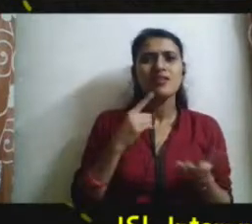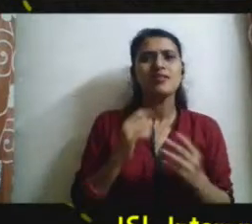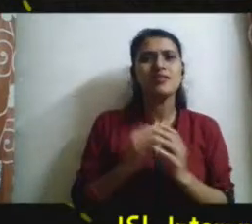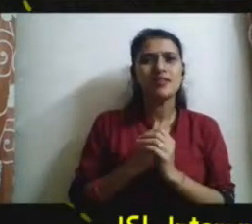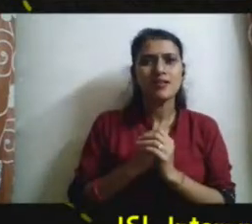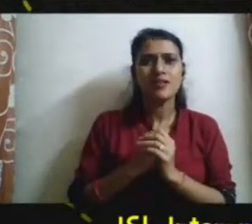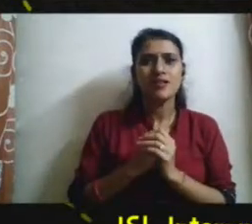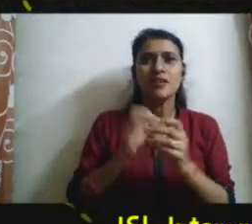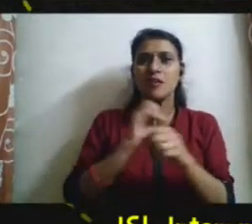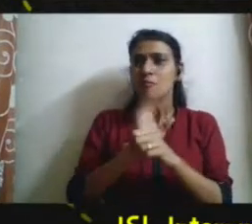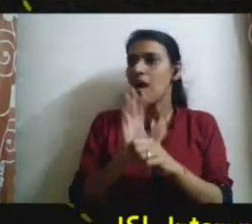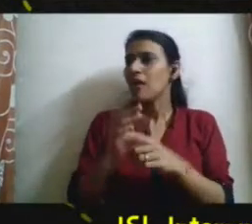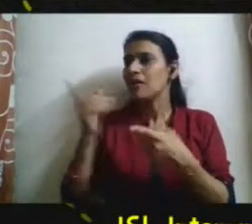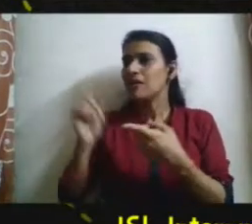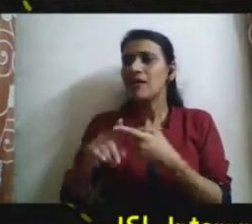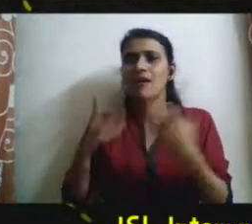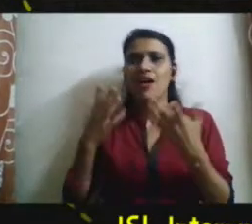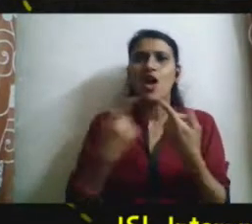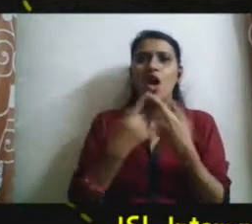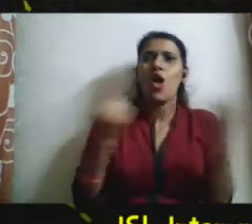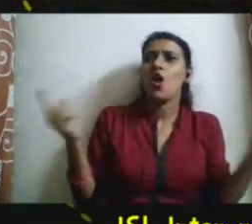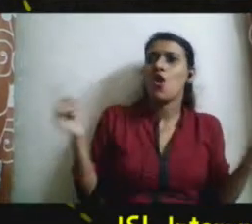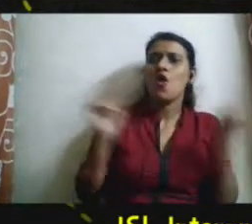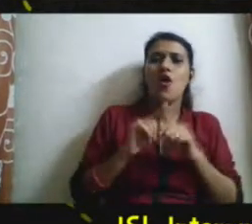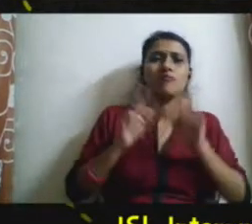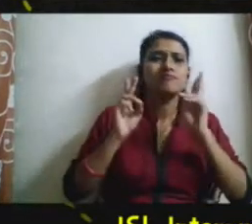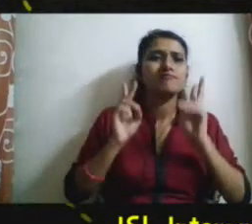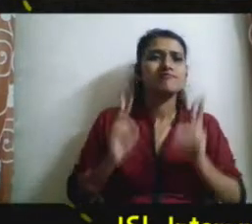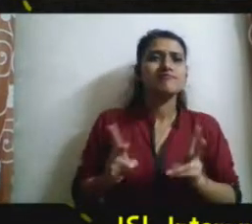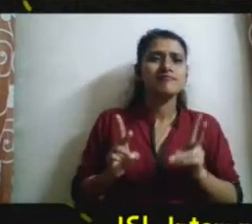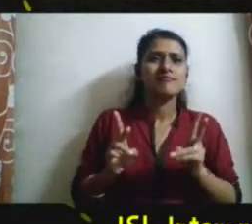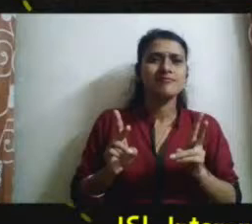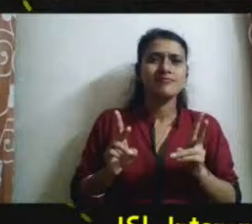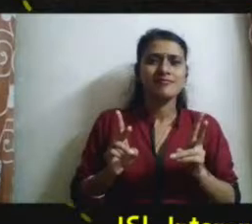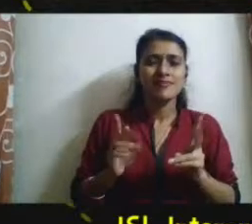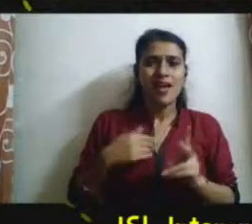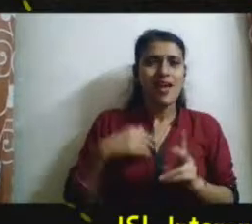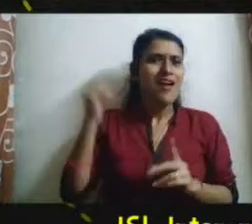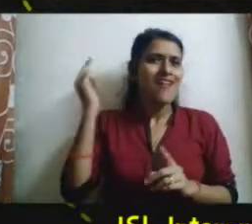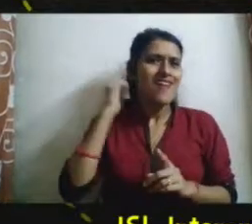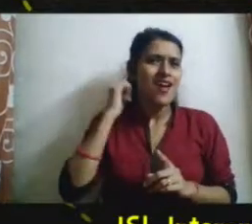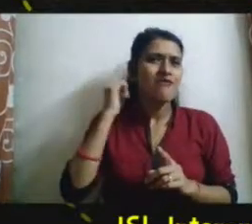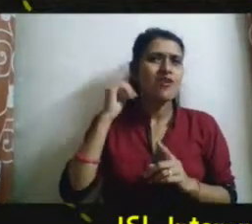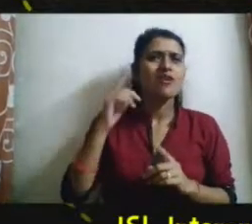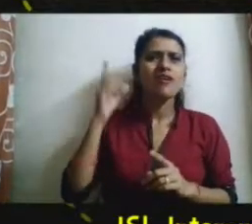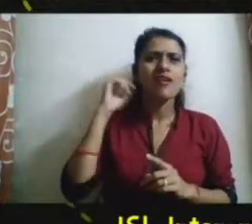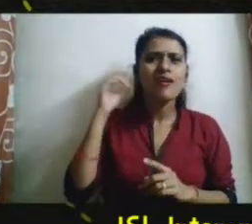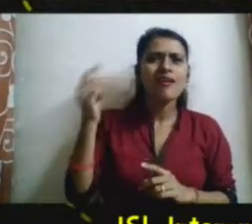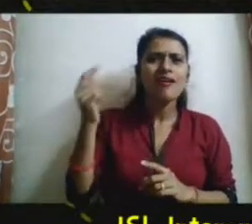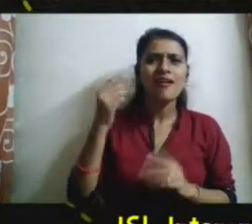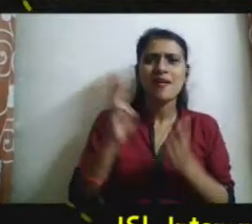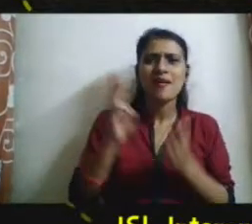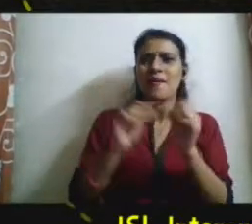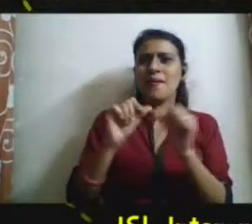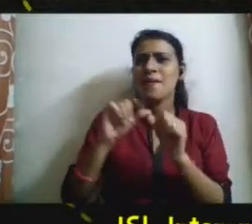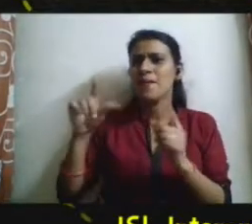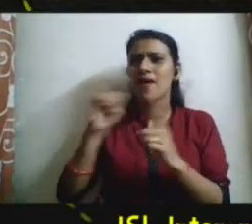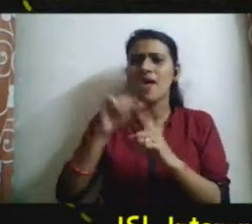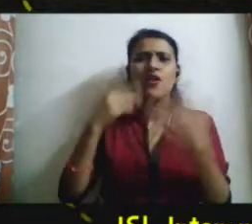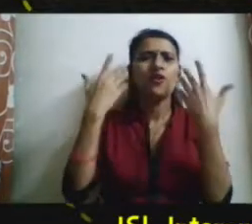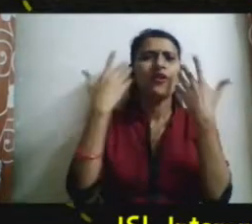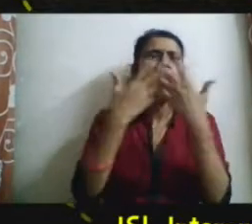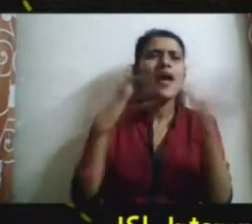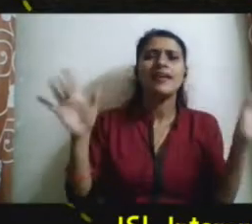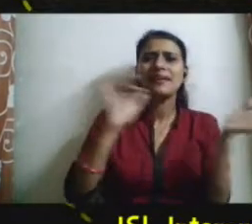pandemic hit room. I can still listen to music from Mali to any place, And so